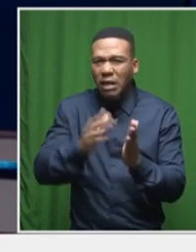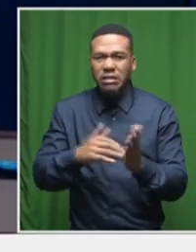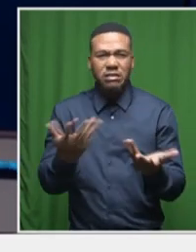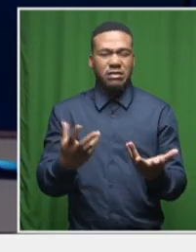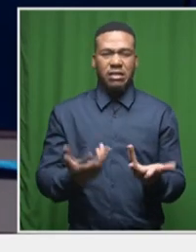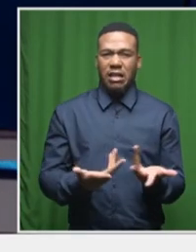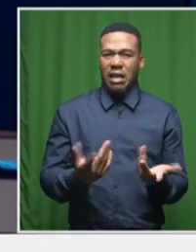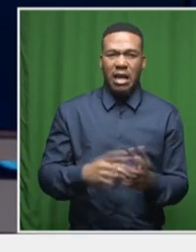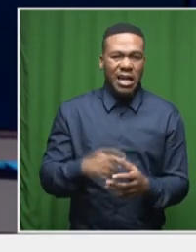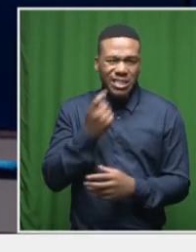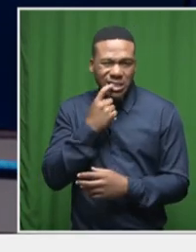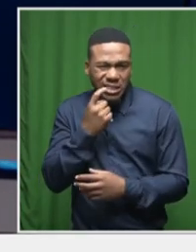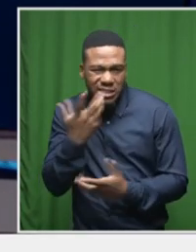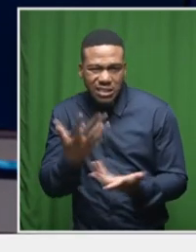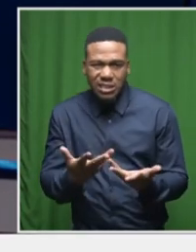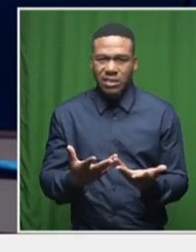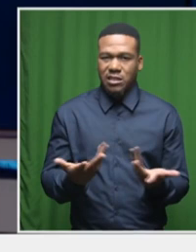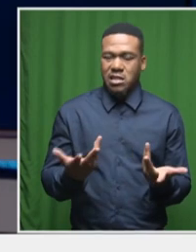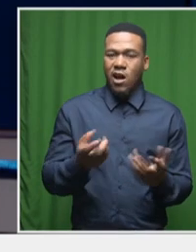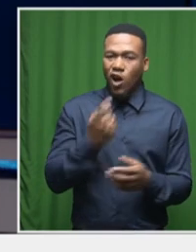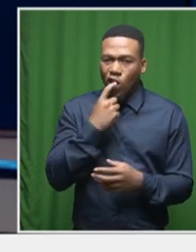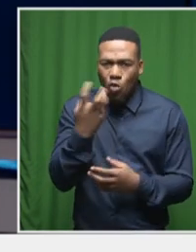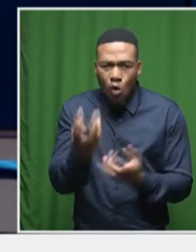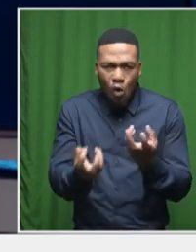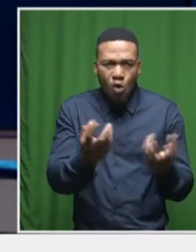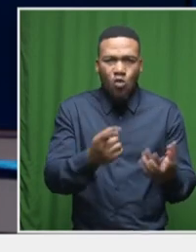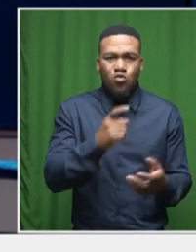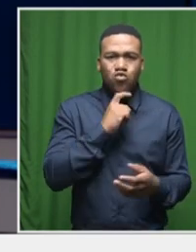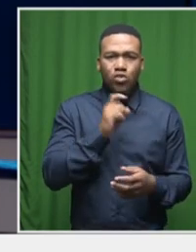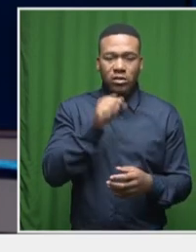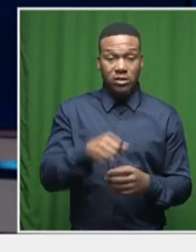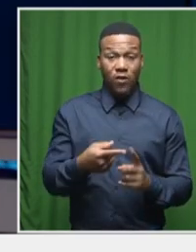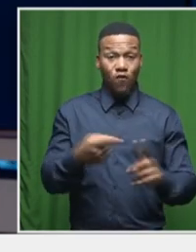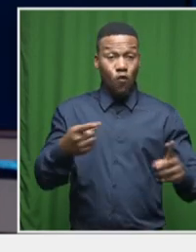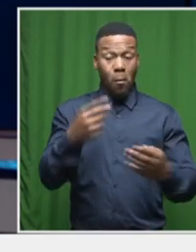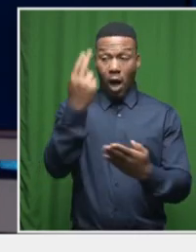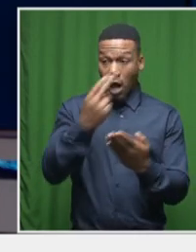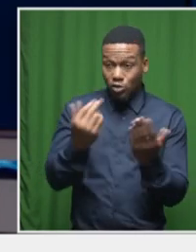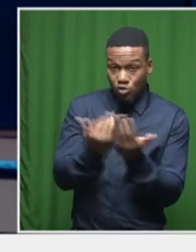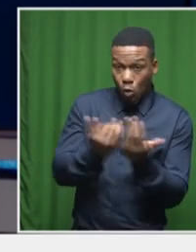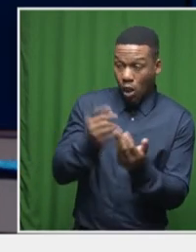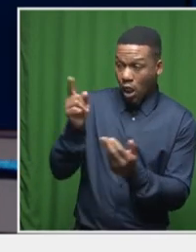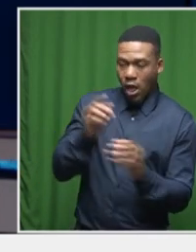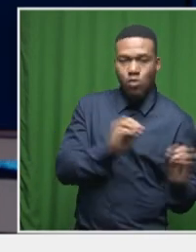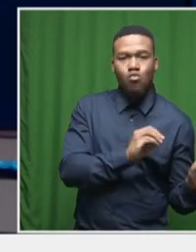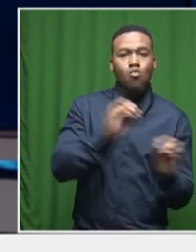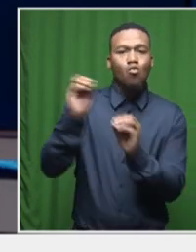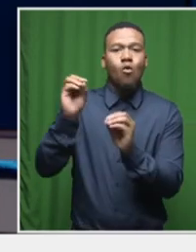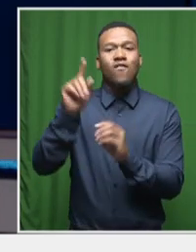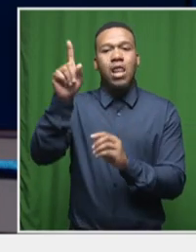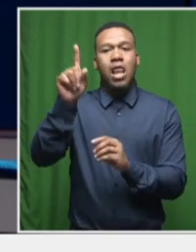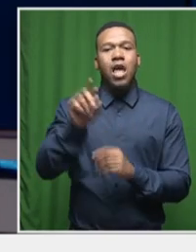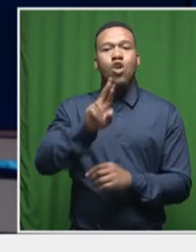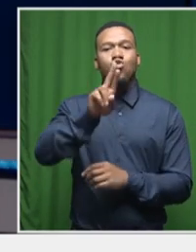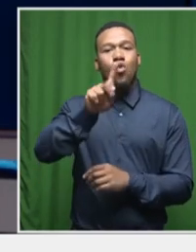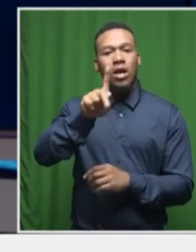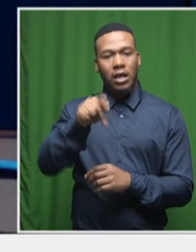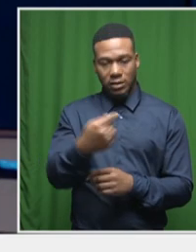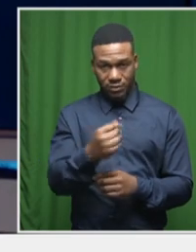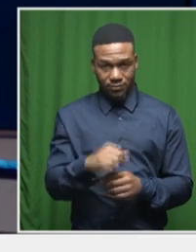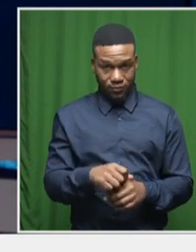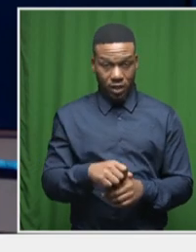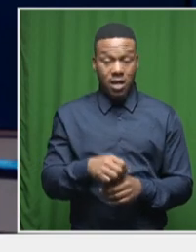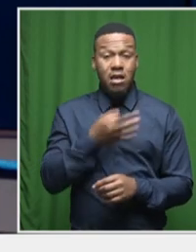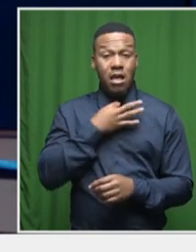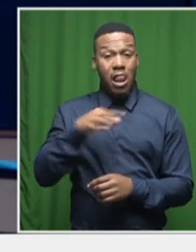sculpture and metal. From Rorke's Drift Art School to the Slade Art School in London, he has executed public sculptures in the United Kingdom